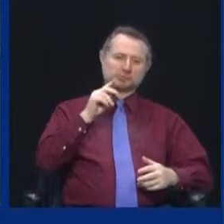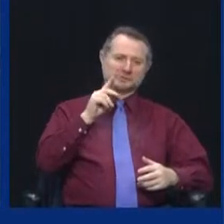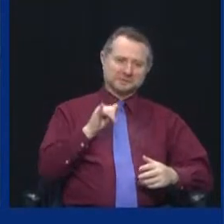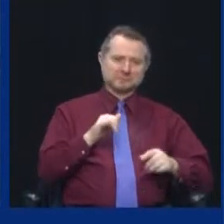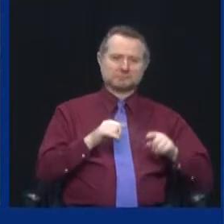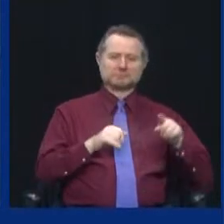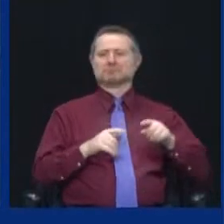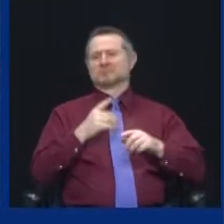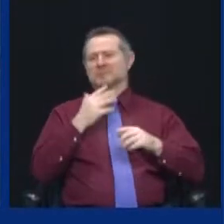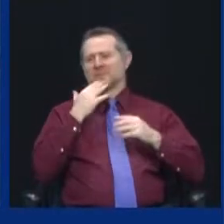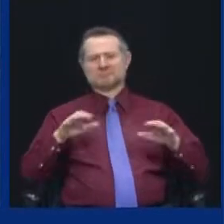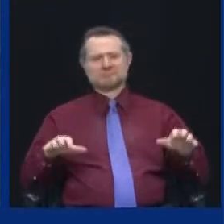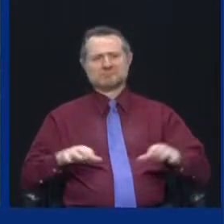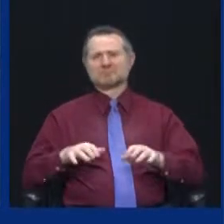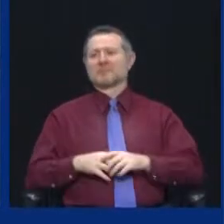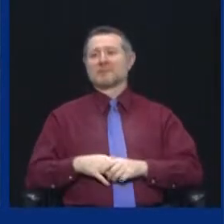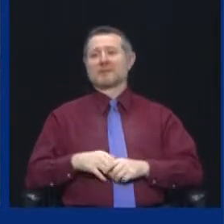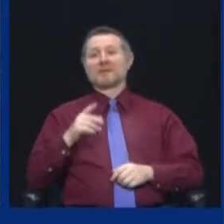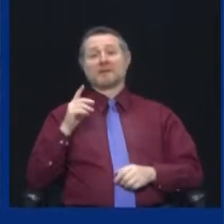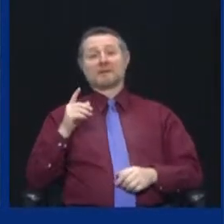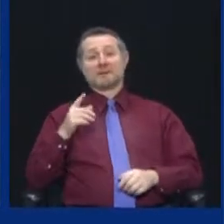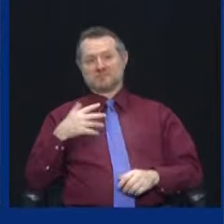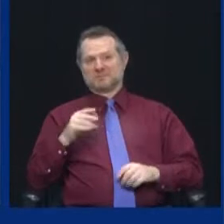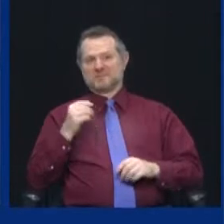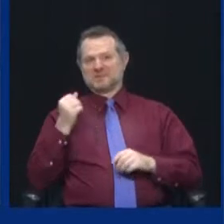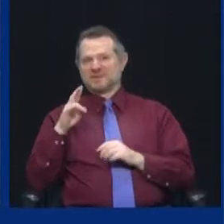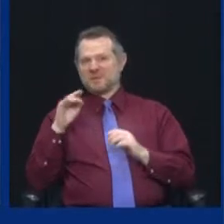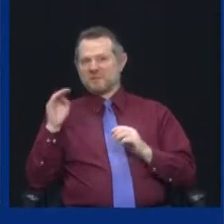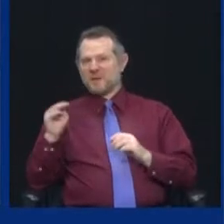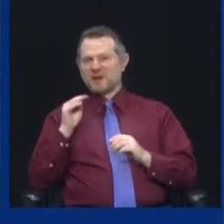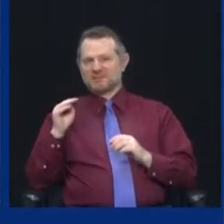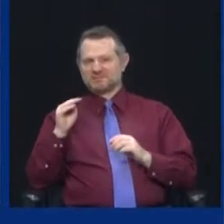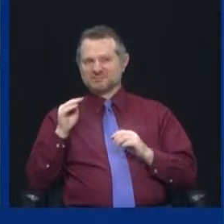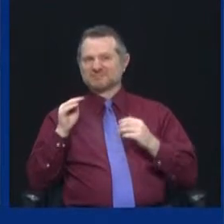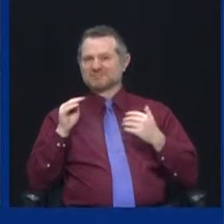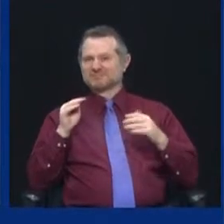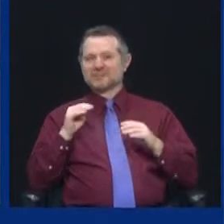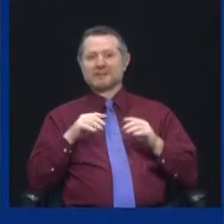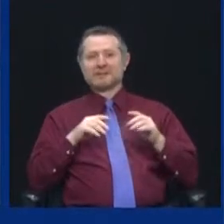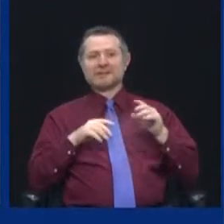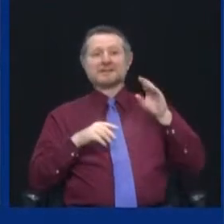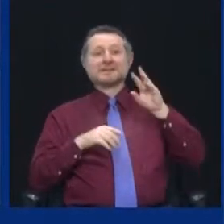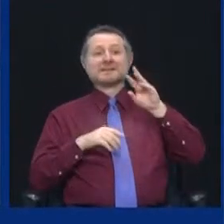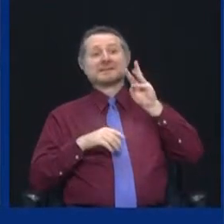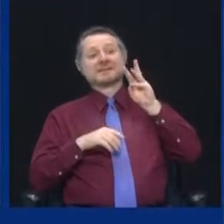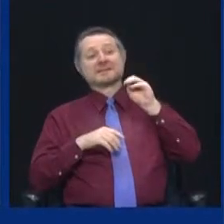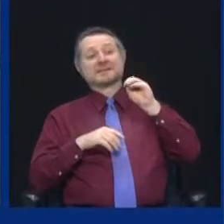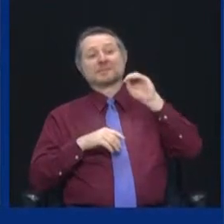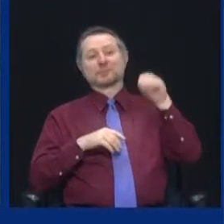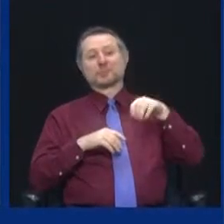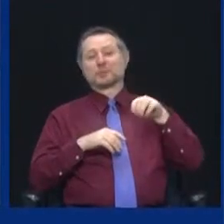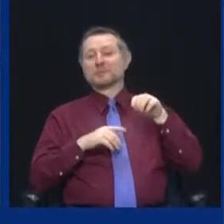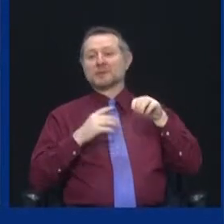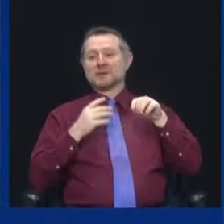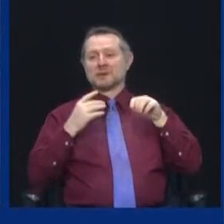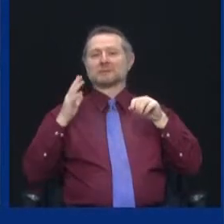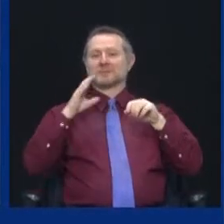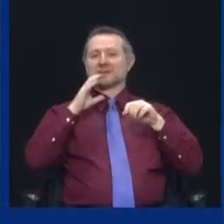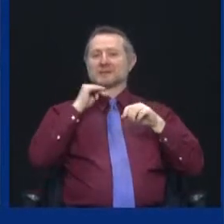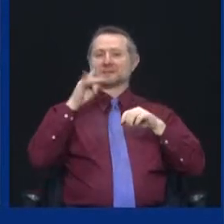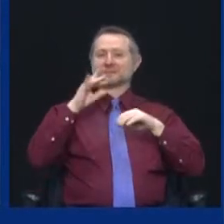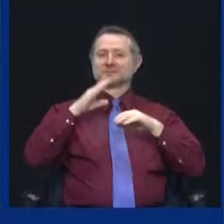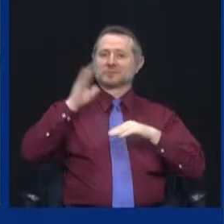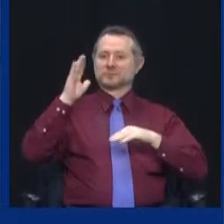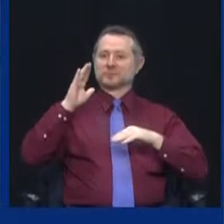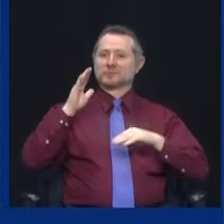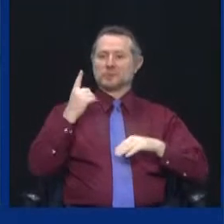17 million doses, 60% of people 18 plus have at least 1 dose.